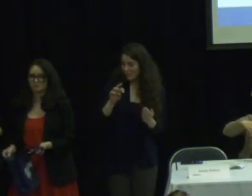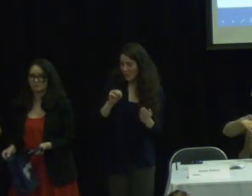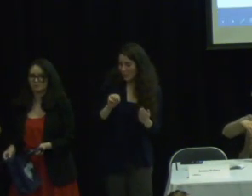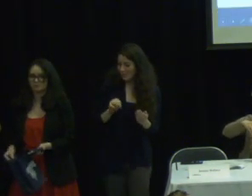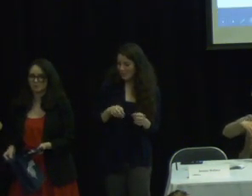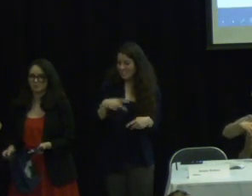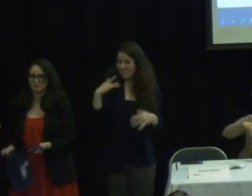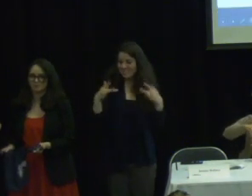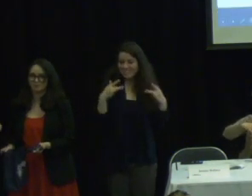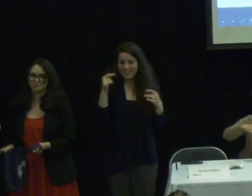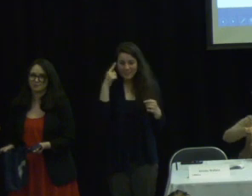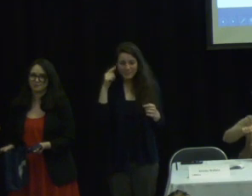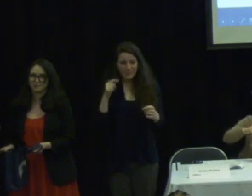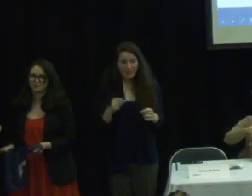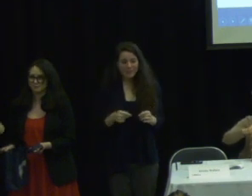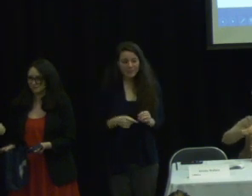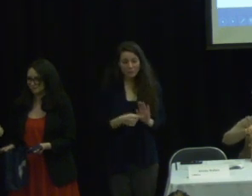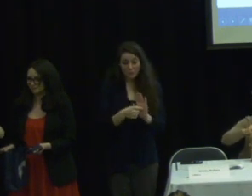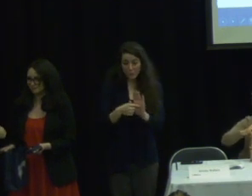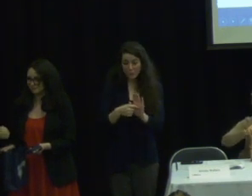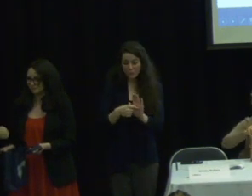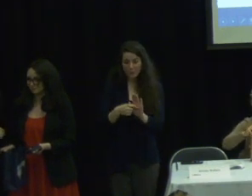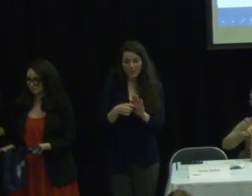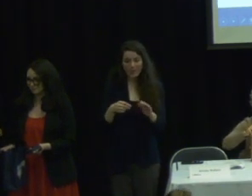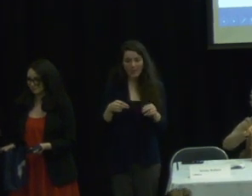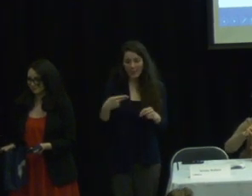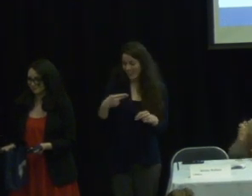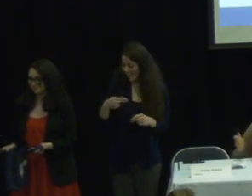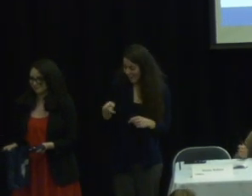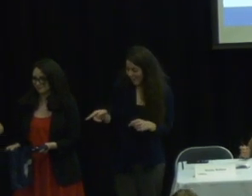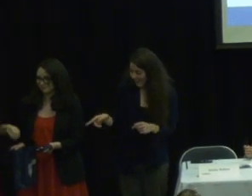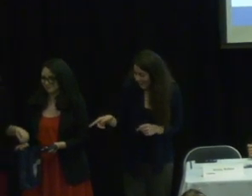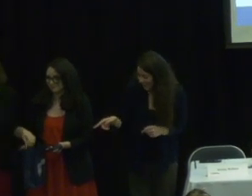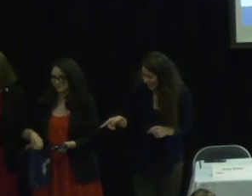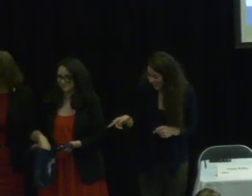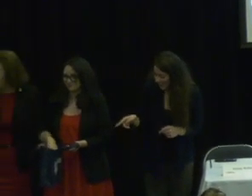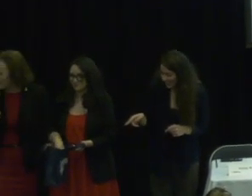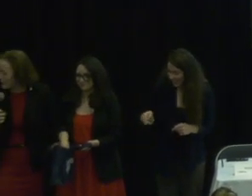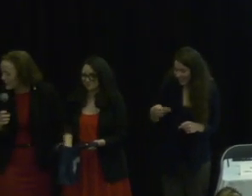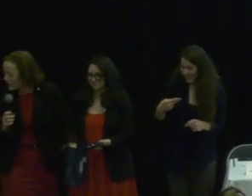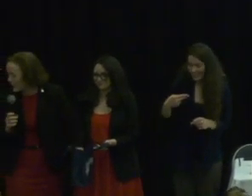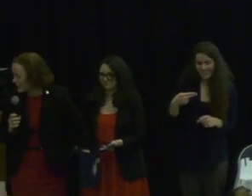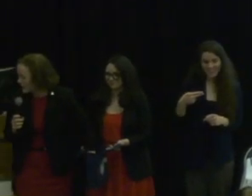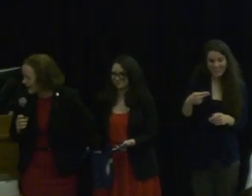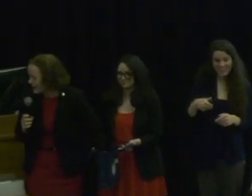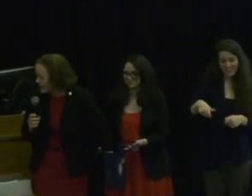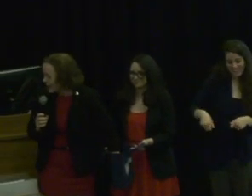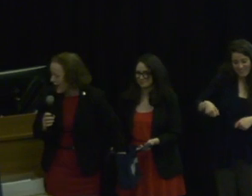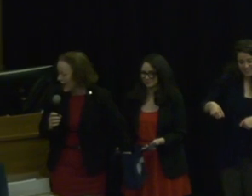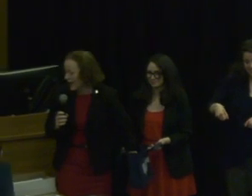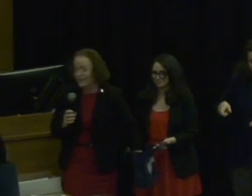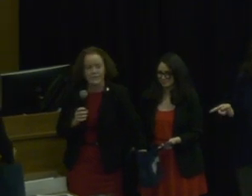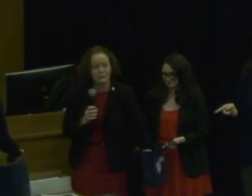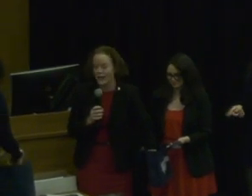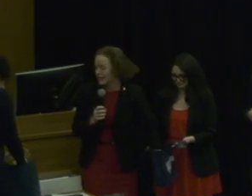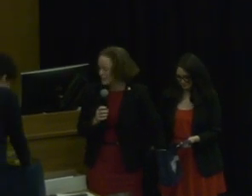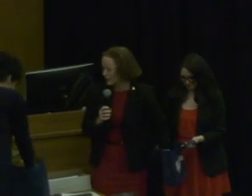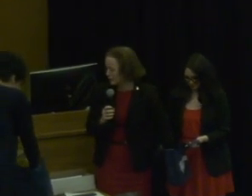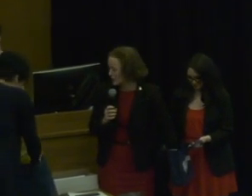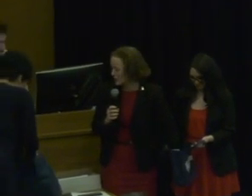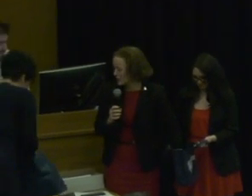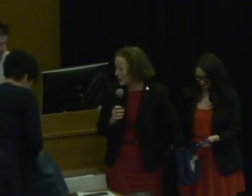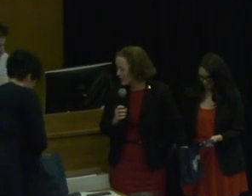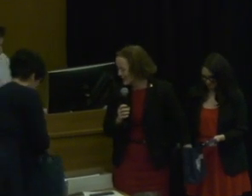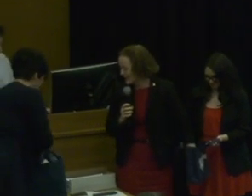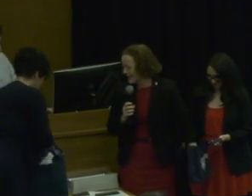A Husky snuggle pack for Valentine's Day. So, I know, highly desirable. So there's a Husky blanket